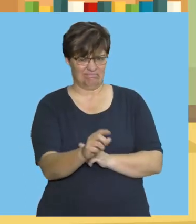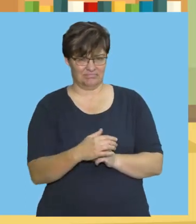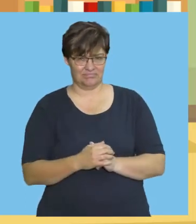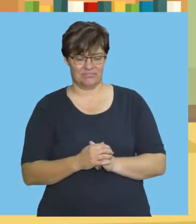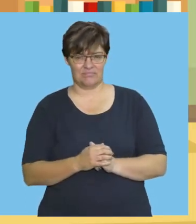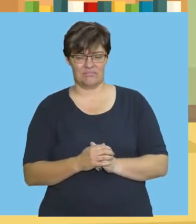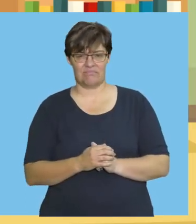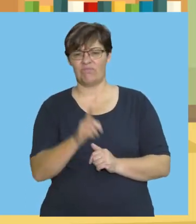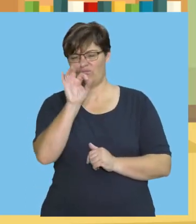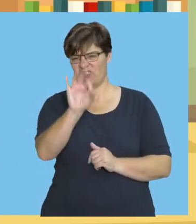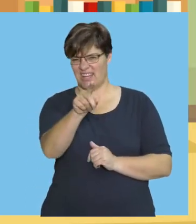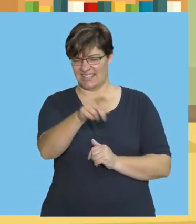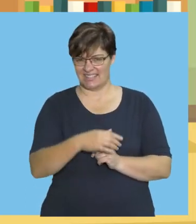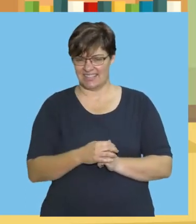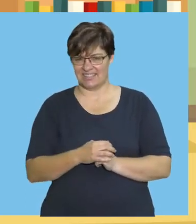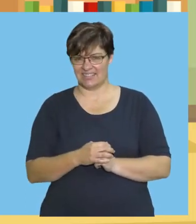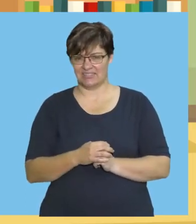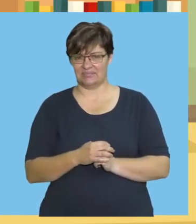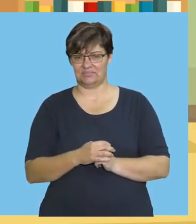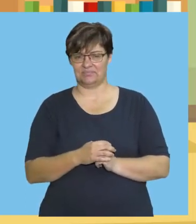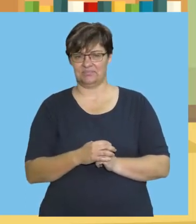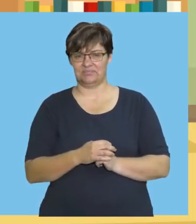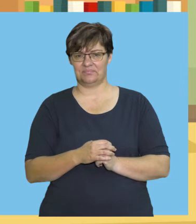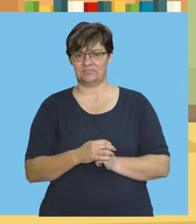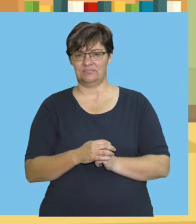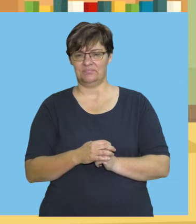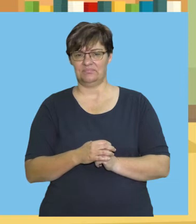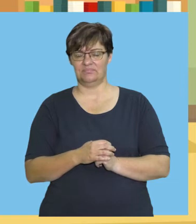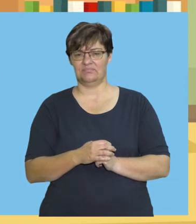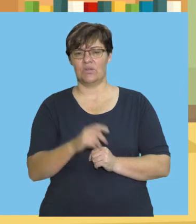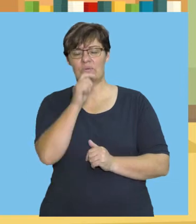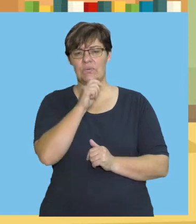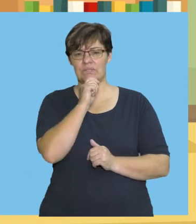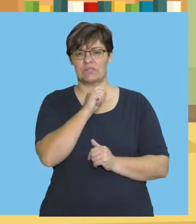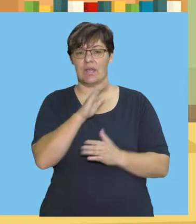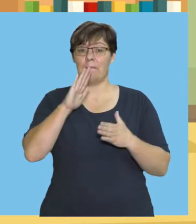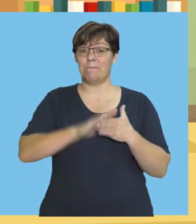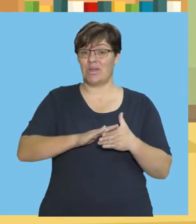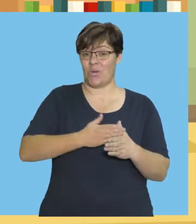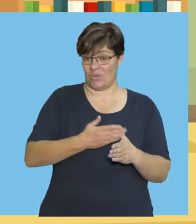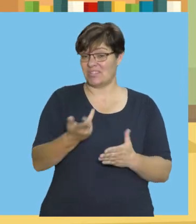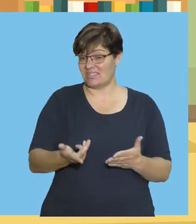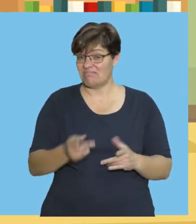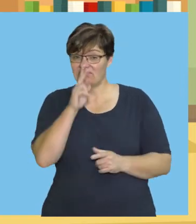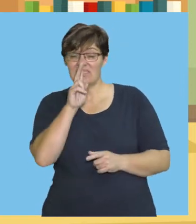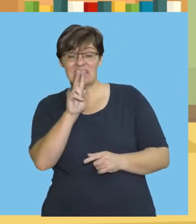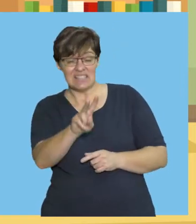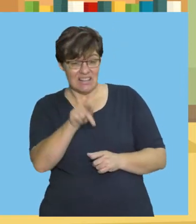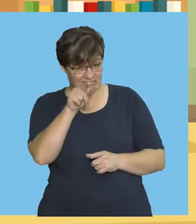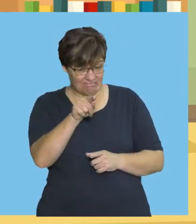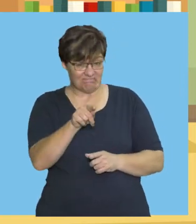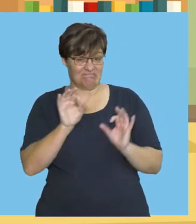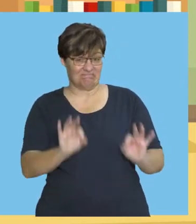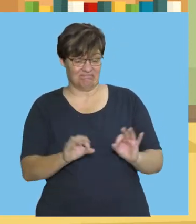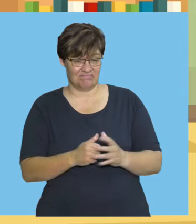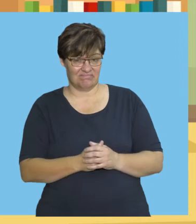make sense. You're right. It doesn't make sense. Let's use the word because and see if that